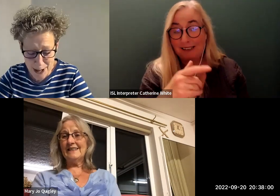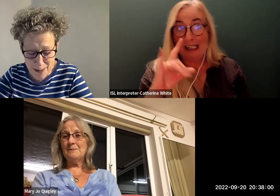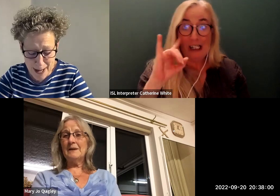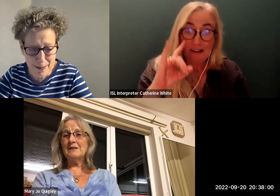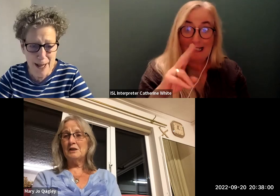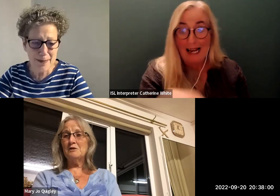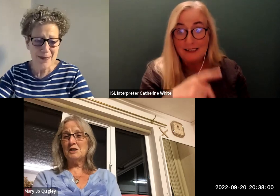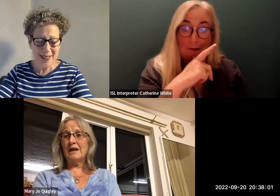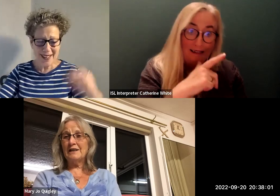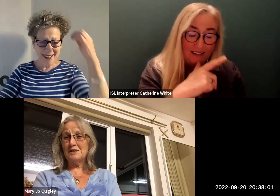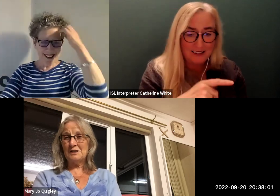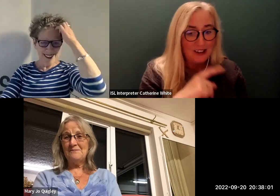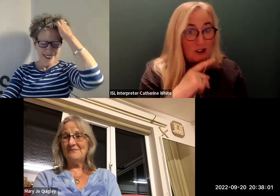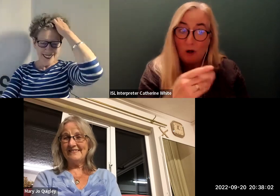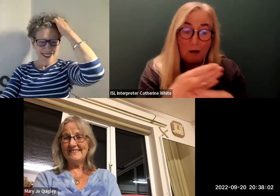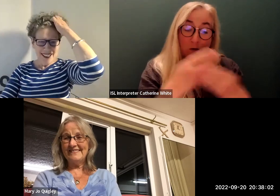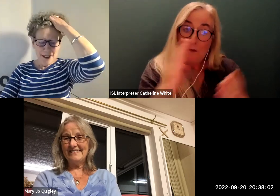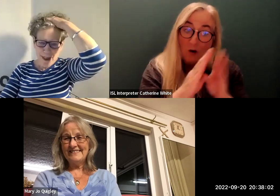so it's a huge challenge.